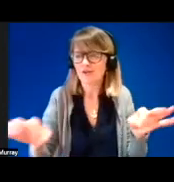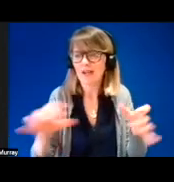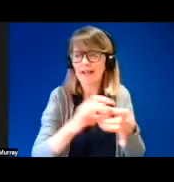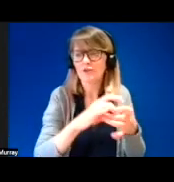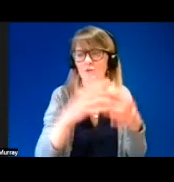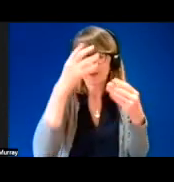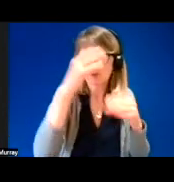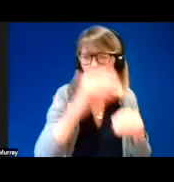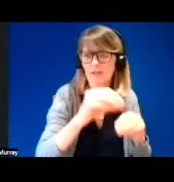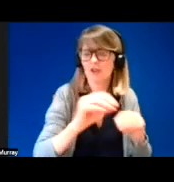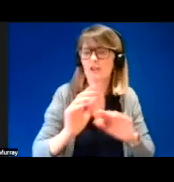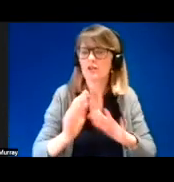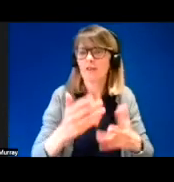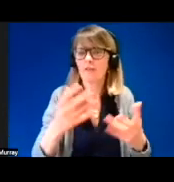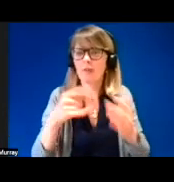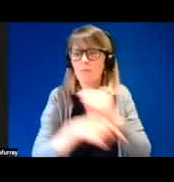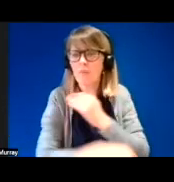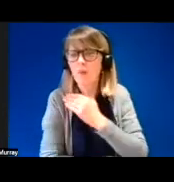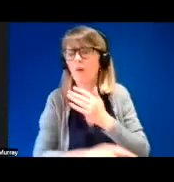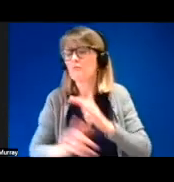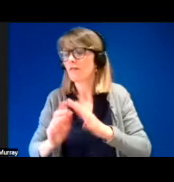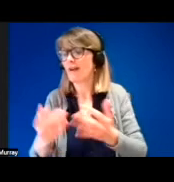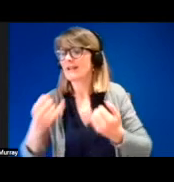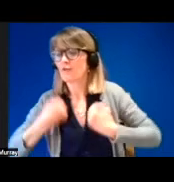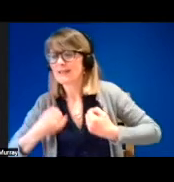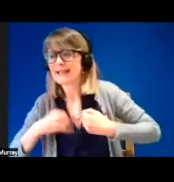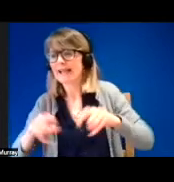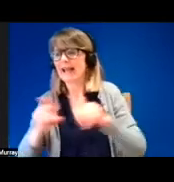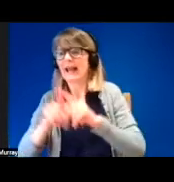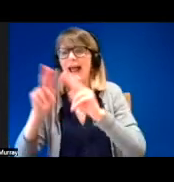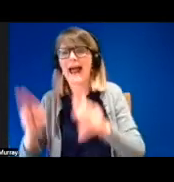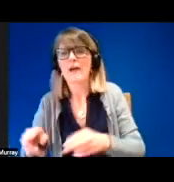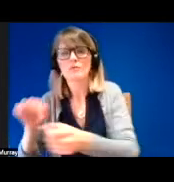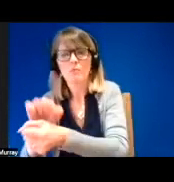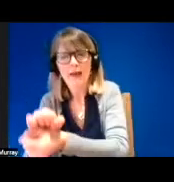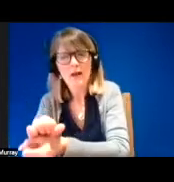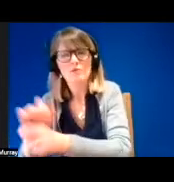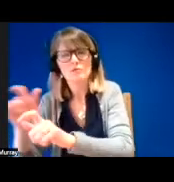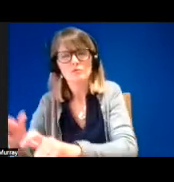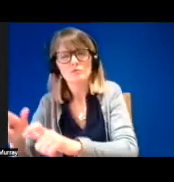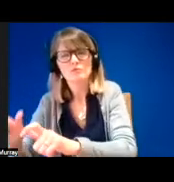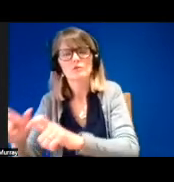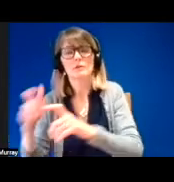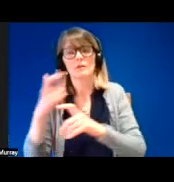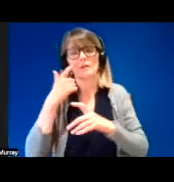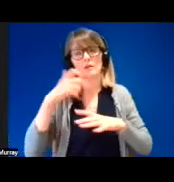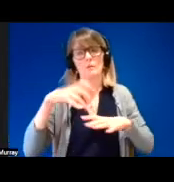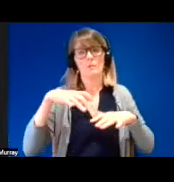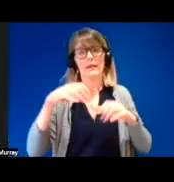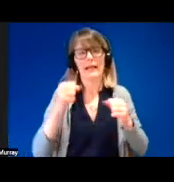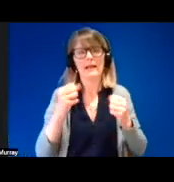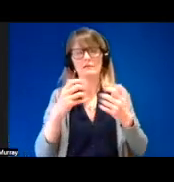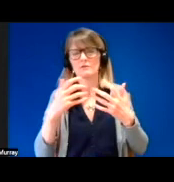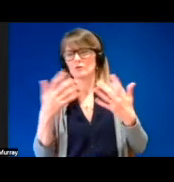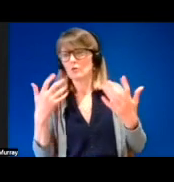the poor, providing for the sick and the housebound, could begin to set